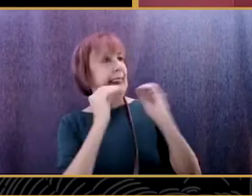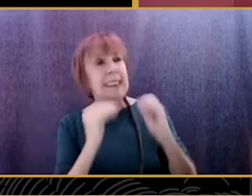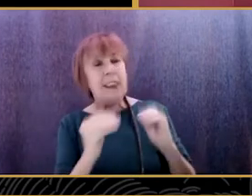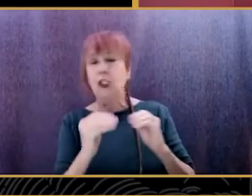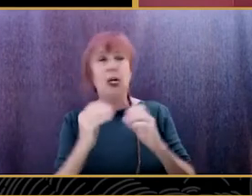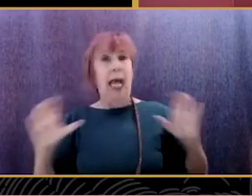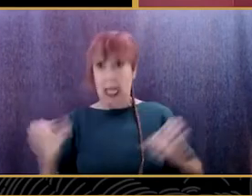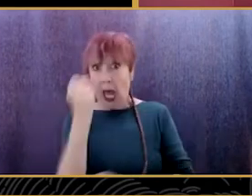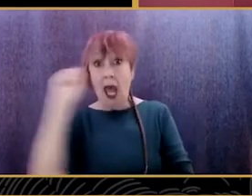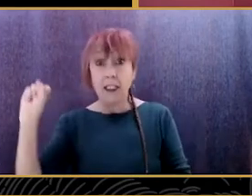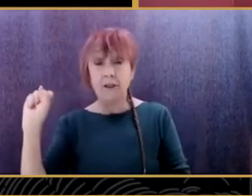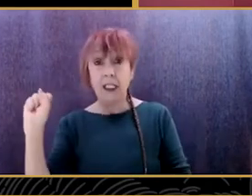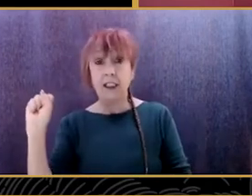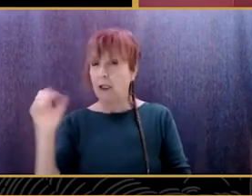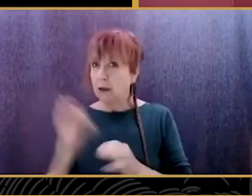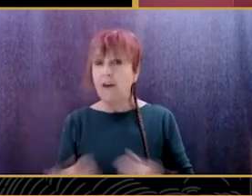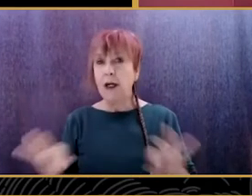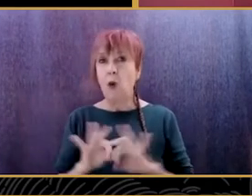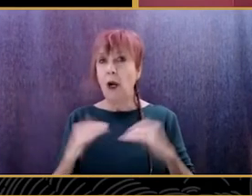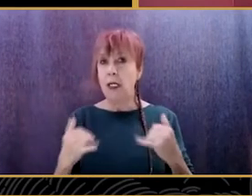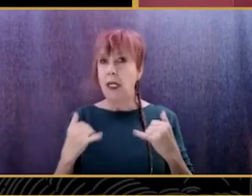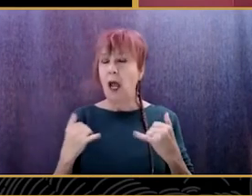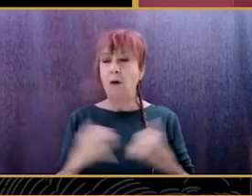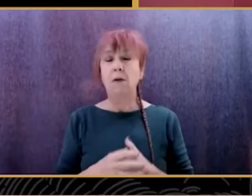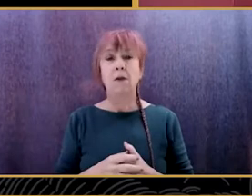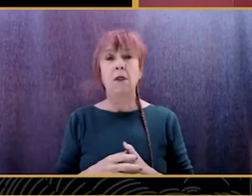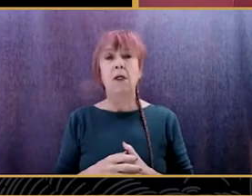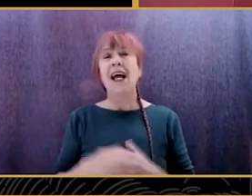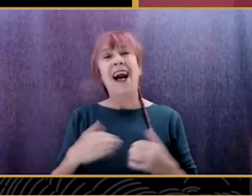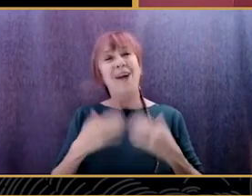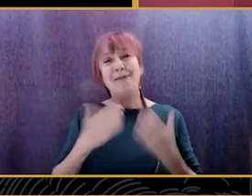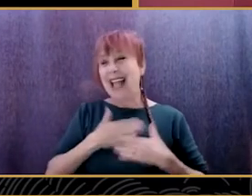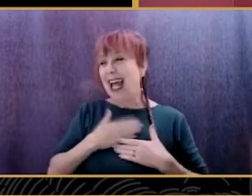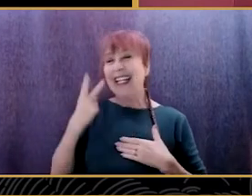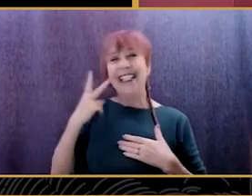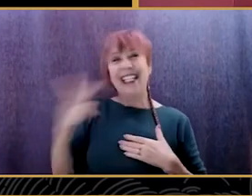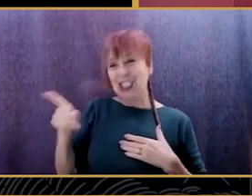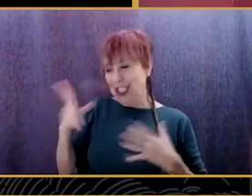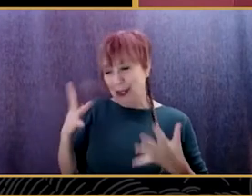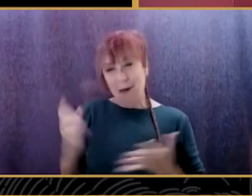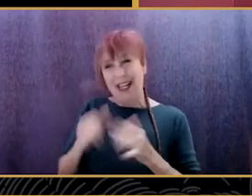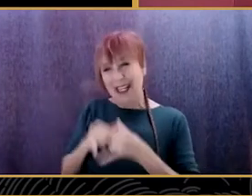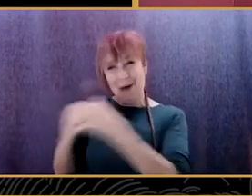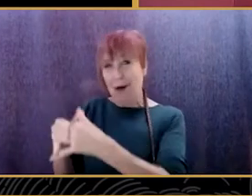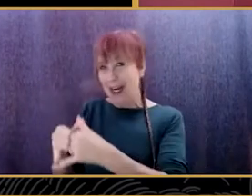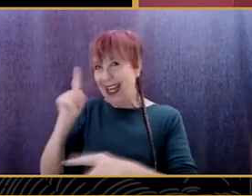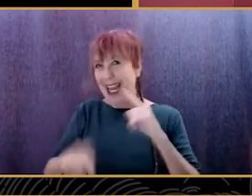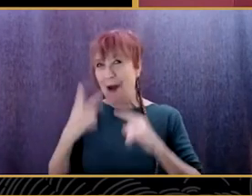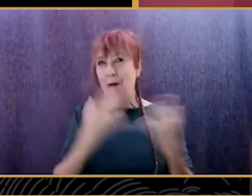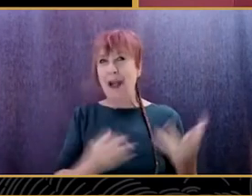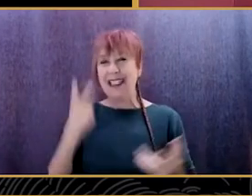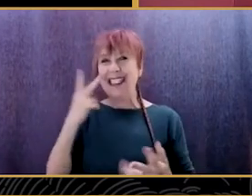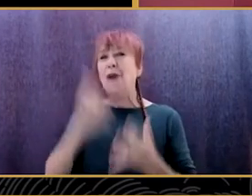chroniclers of this literary moment. I'm thrilled to see her book receive this prestigious recognition and can't wait to see what